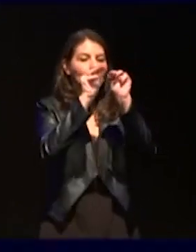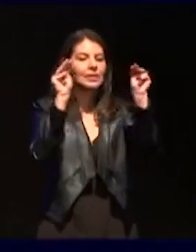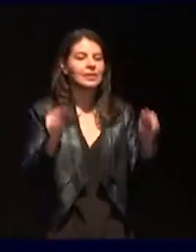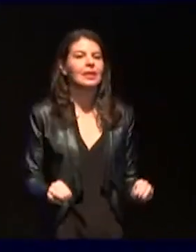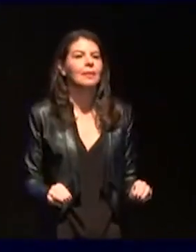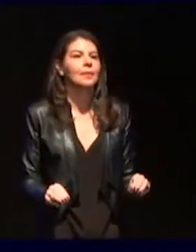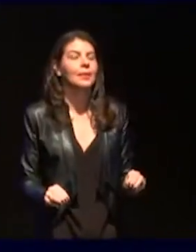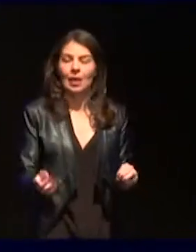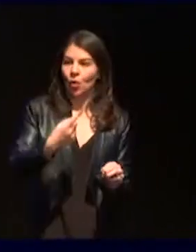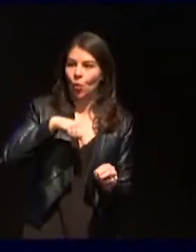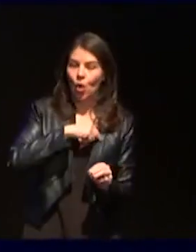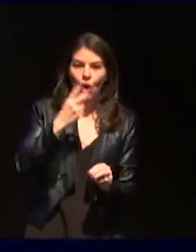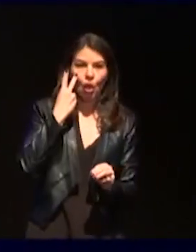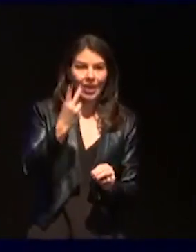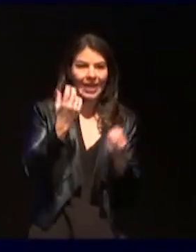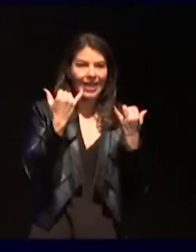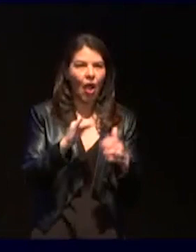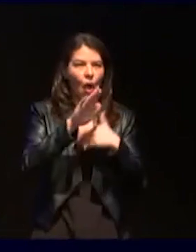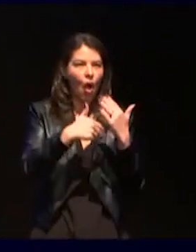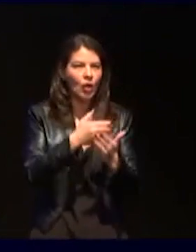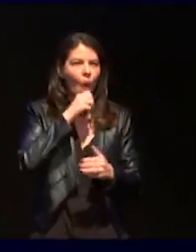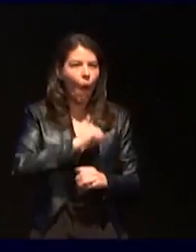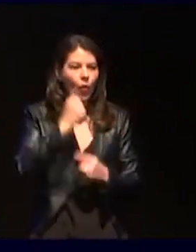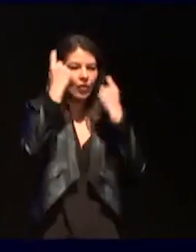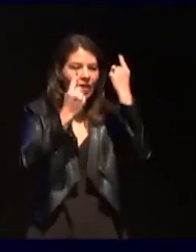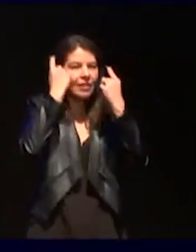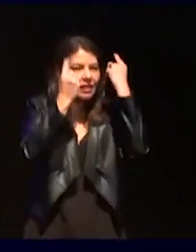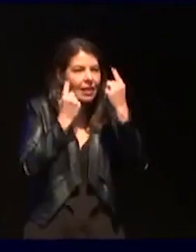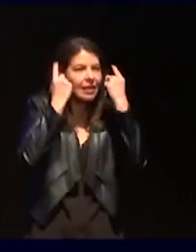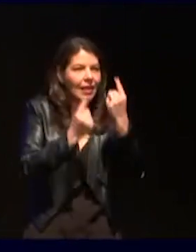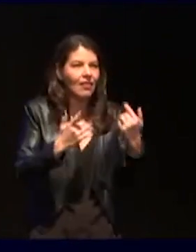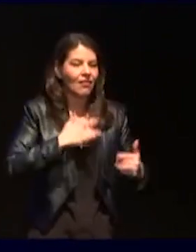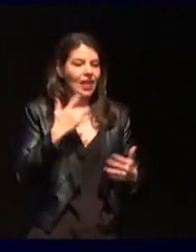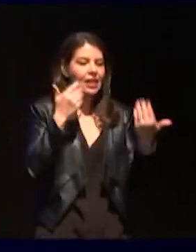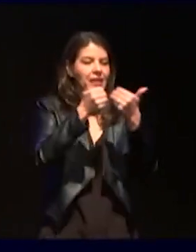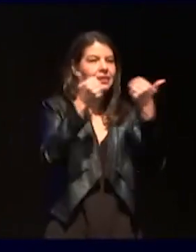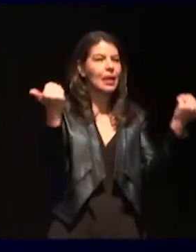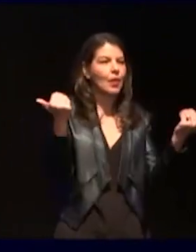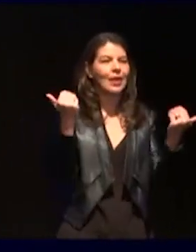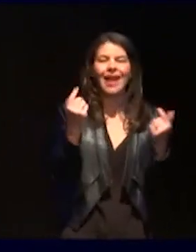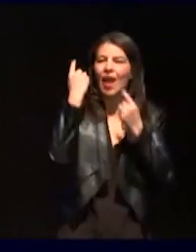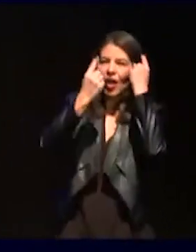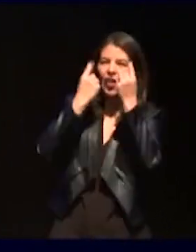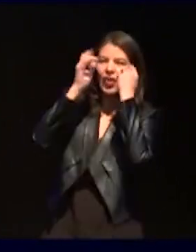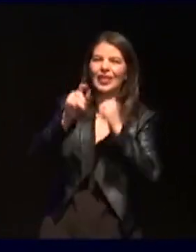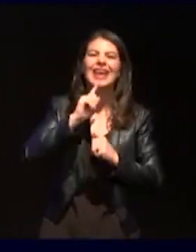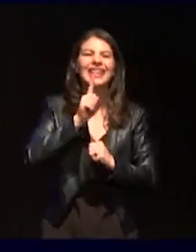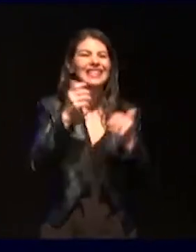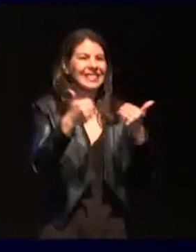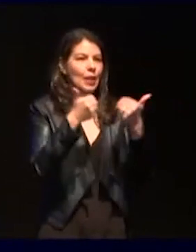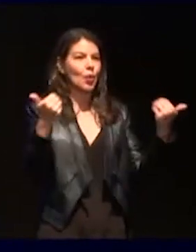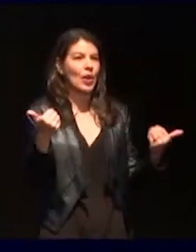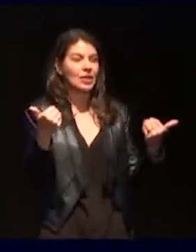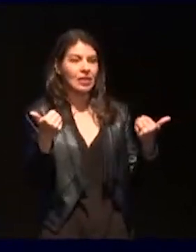Because what we're looking at is the condensation of a thought form of separation, a thought form that is separation